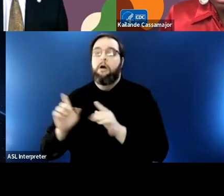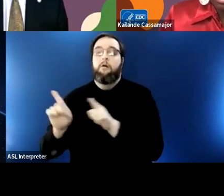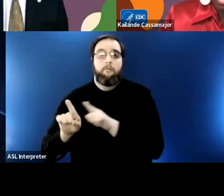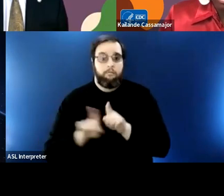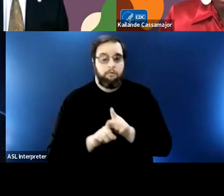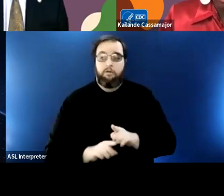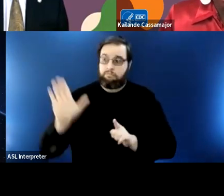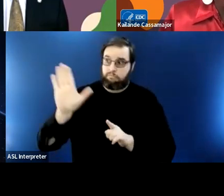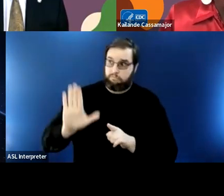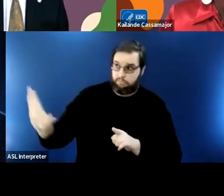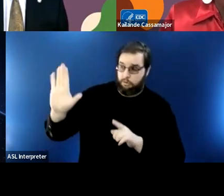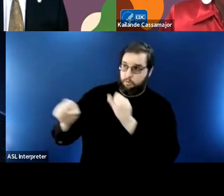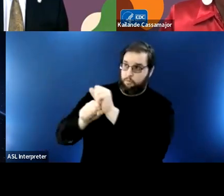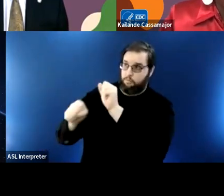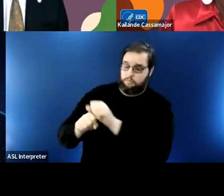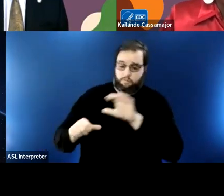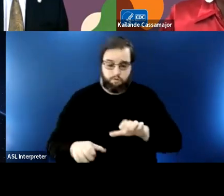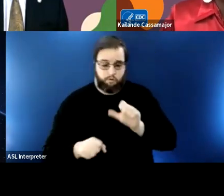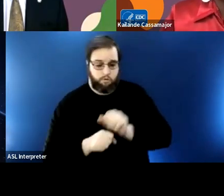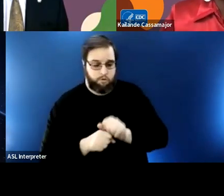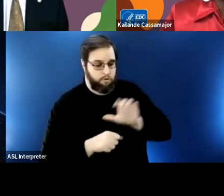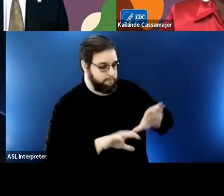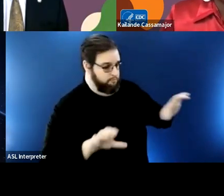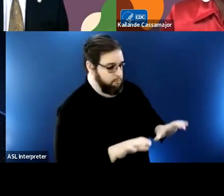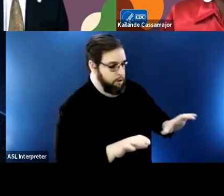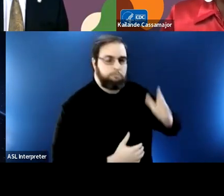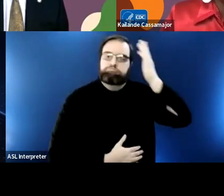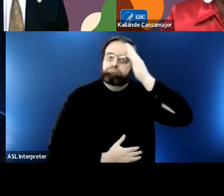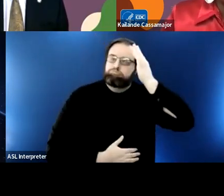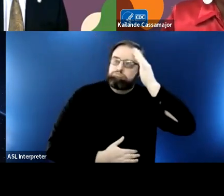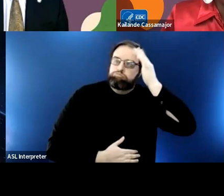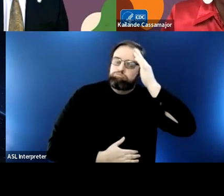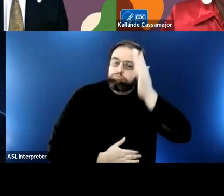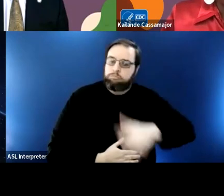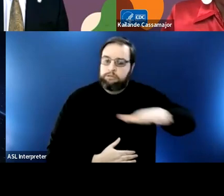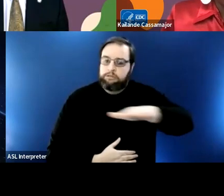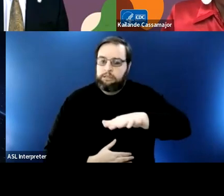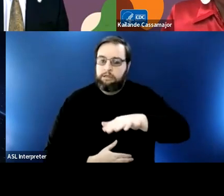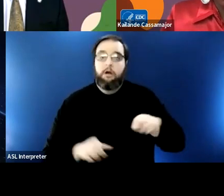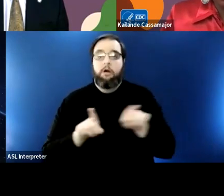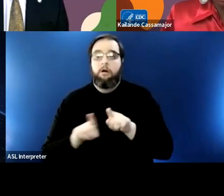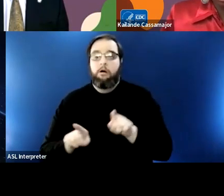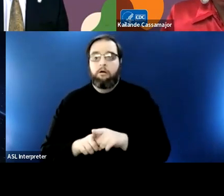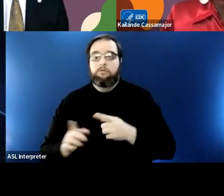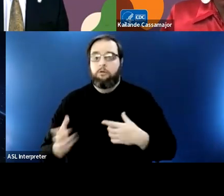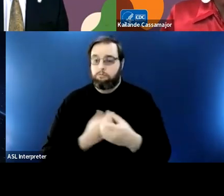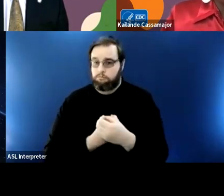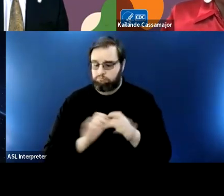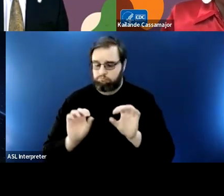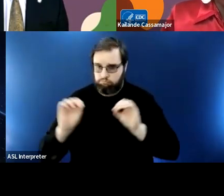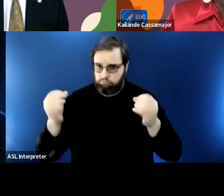that's being done within these communities and also in local organizations that are committed